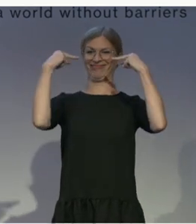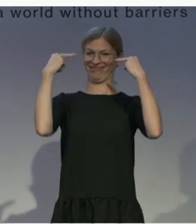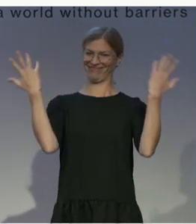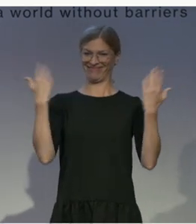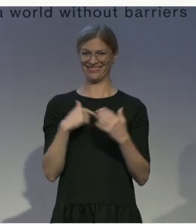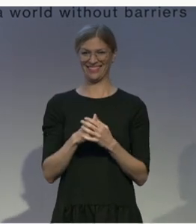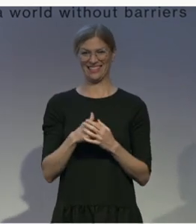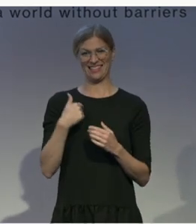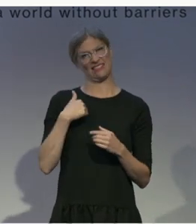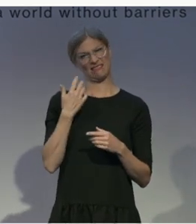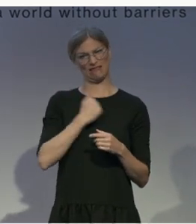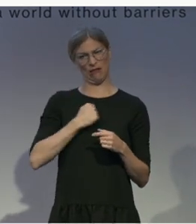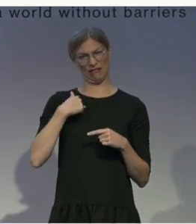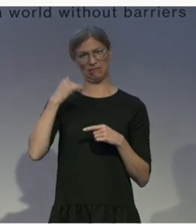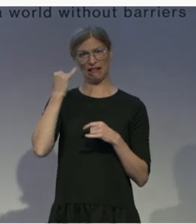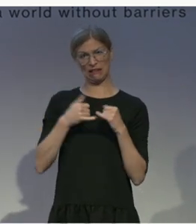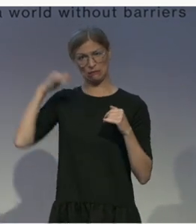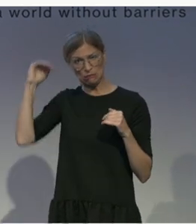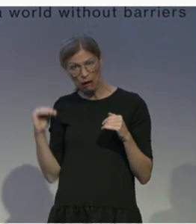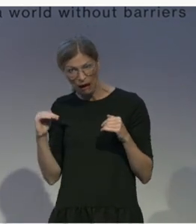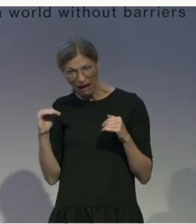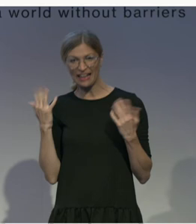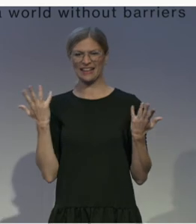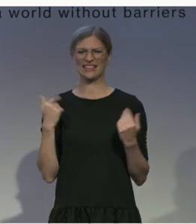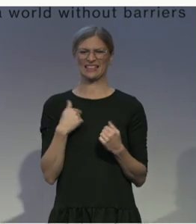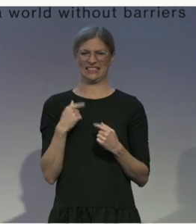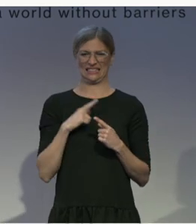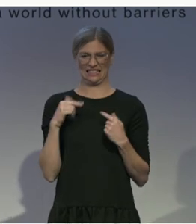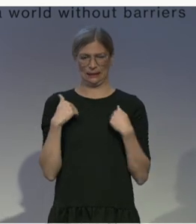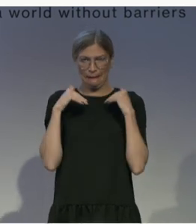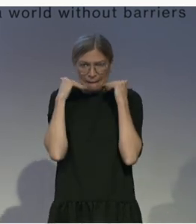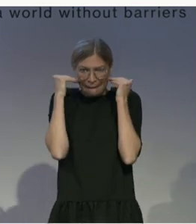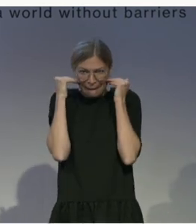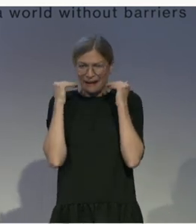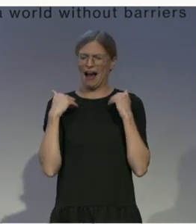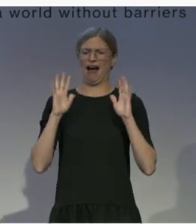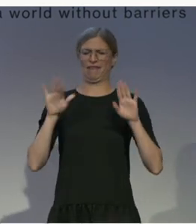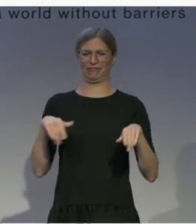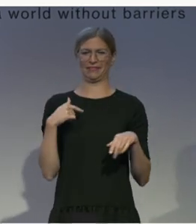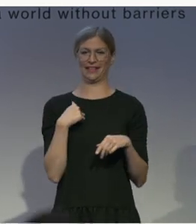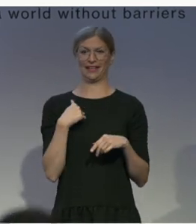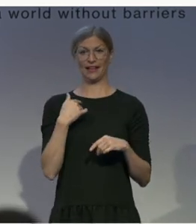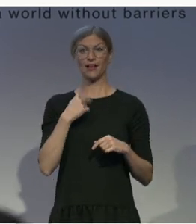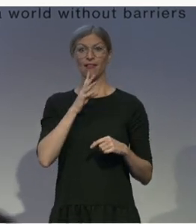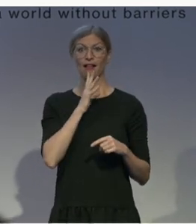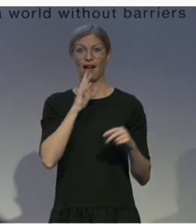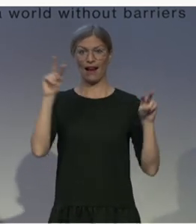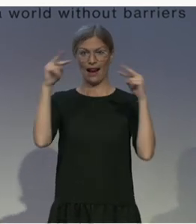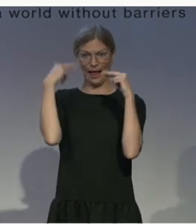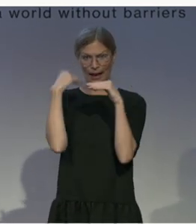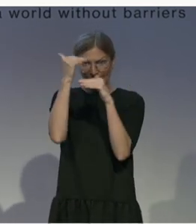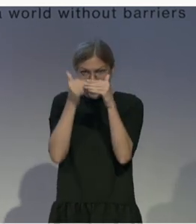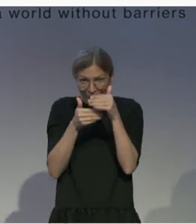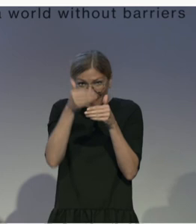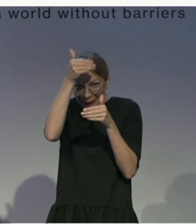again, for a shy individual, it's actually a very safe way to give your speech from behind the counter, so you won't be bothered.